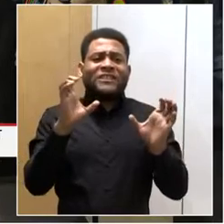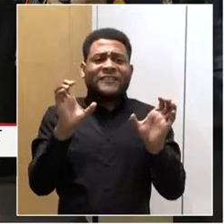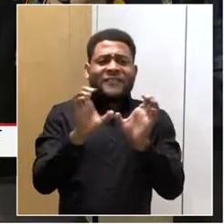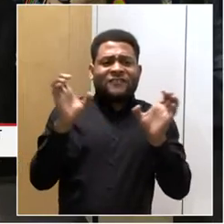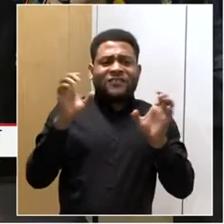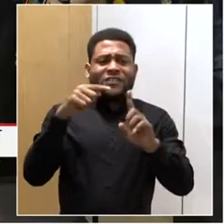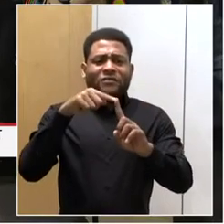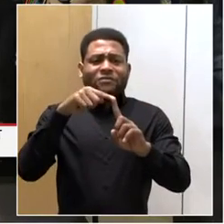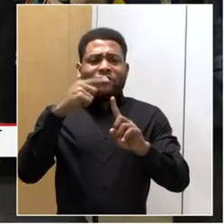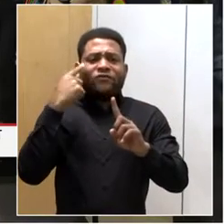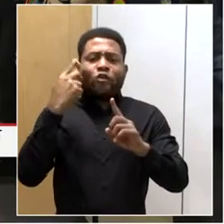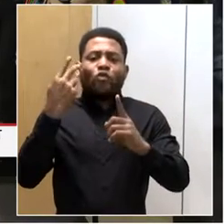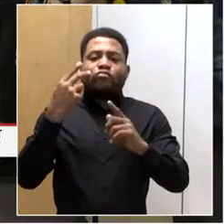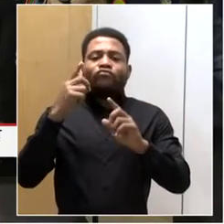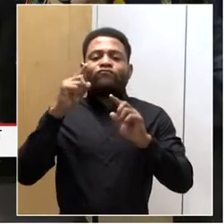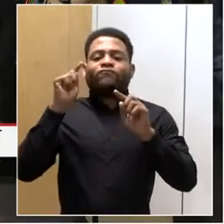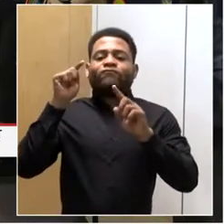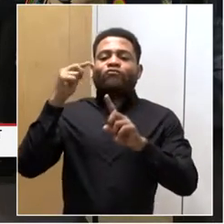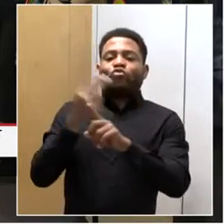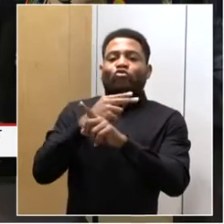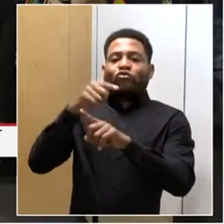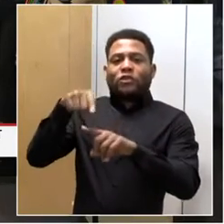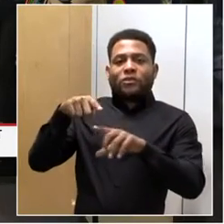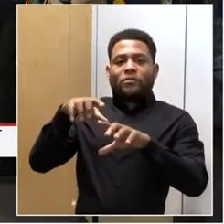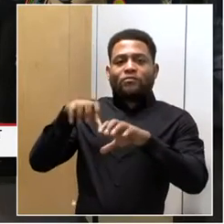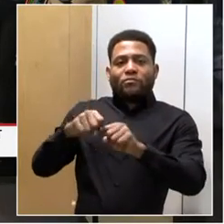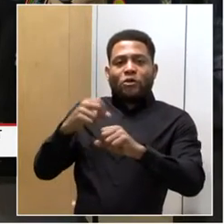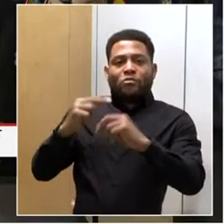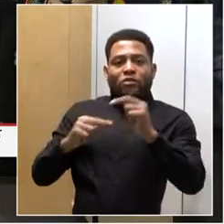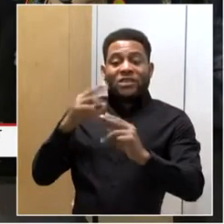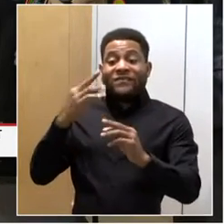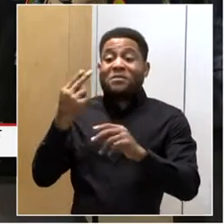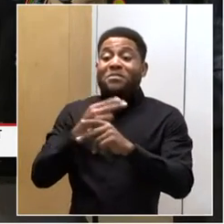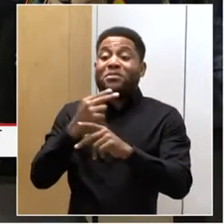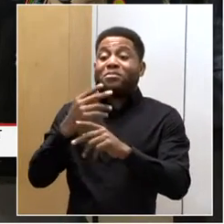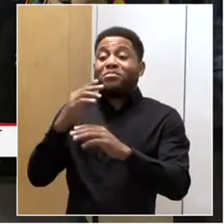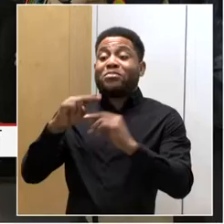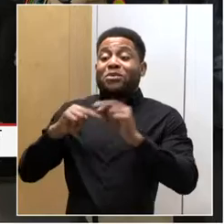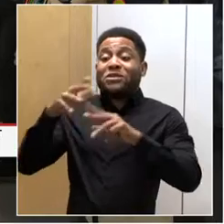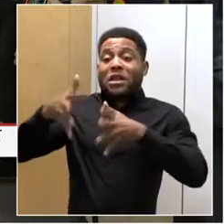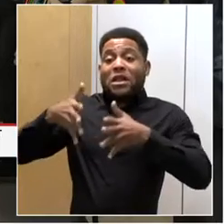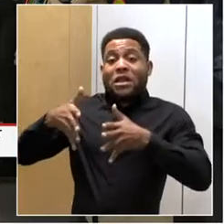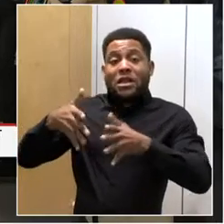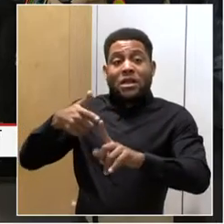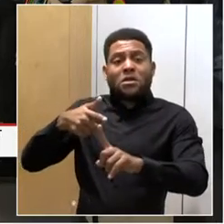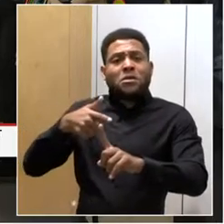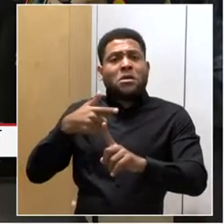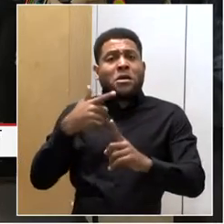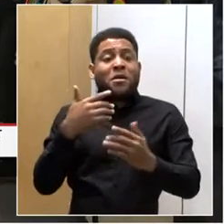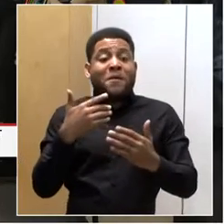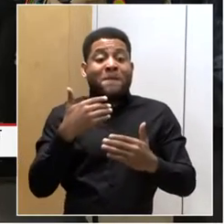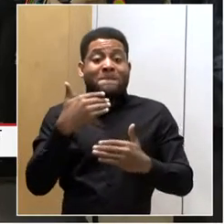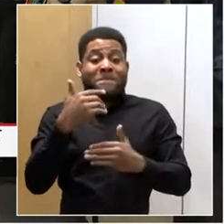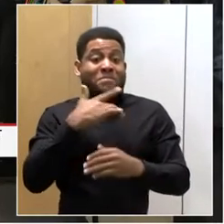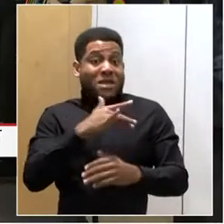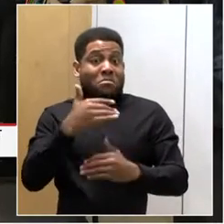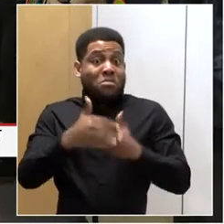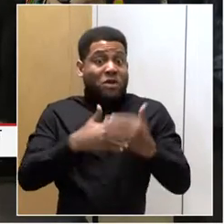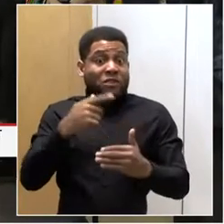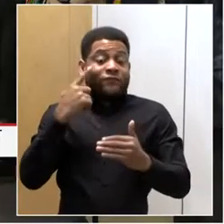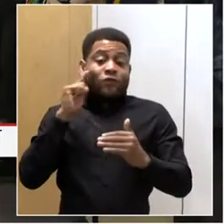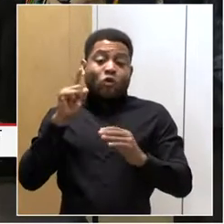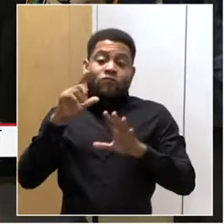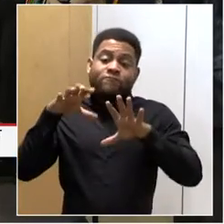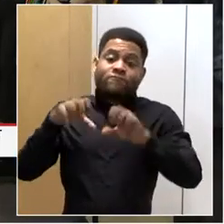a previously vacant building without going through the traditional process. And we believe the